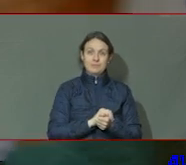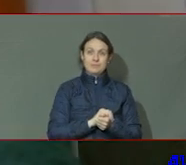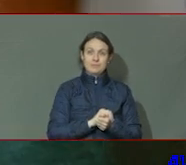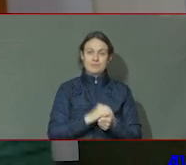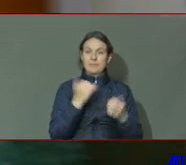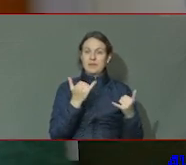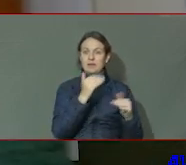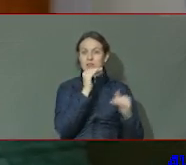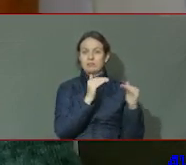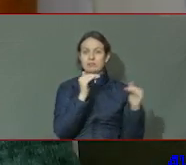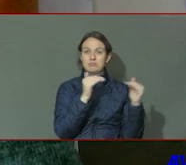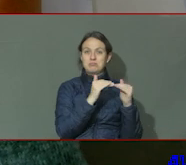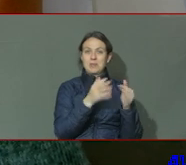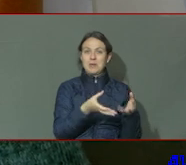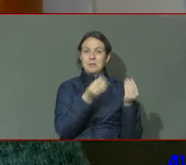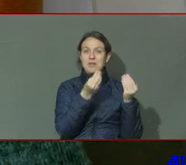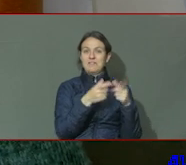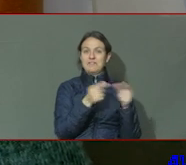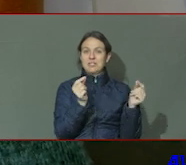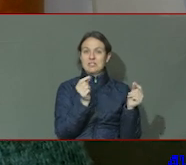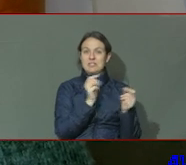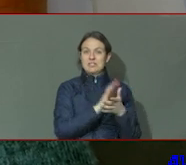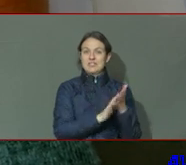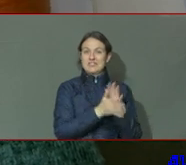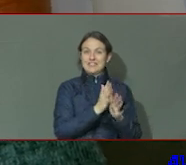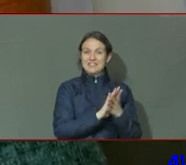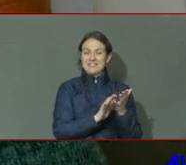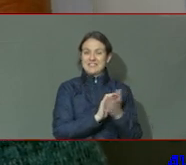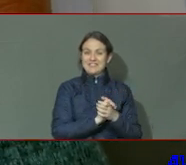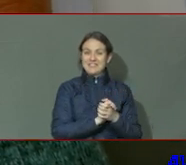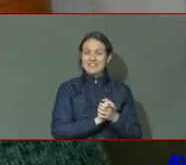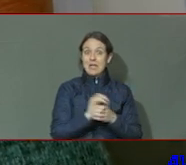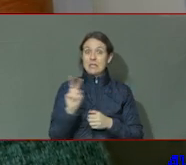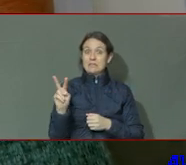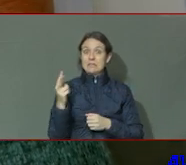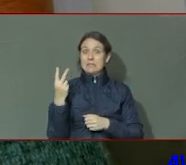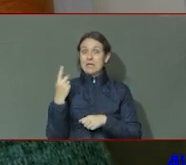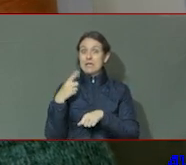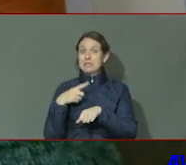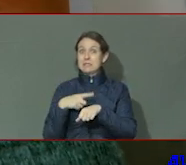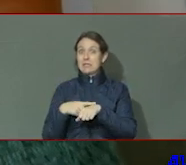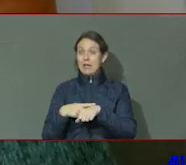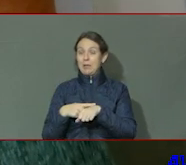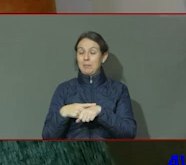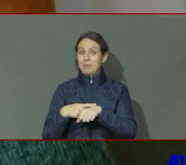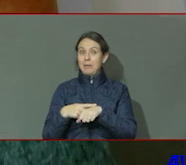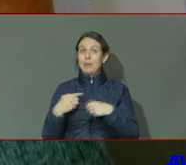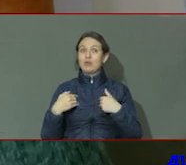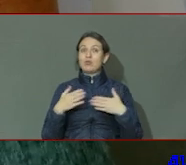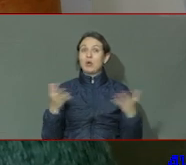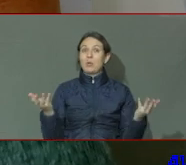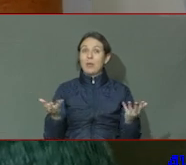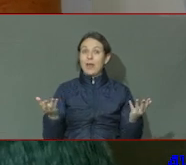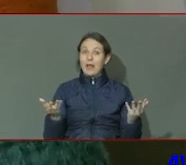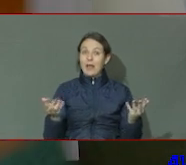you've reached equilibrium for the first time. The second one is you must start with the